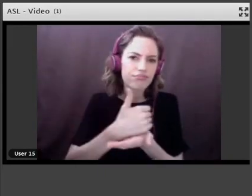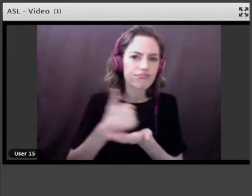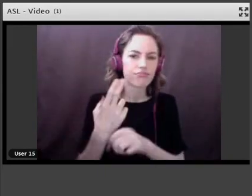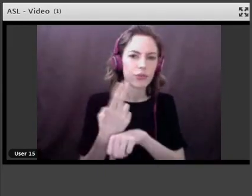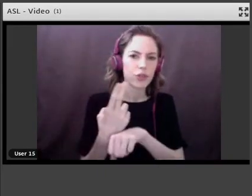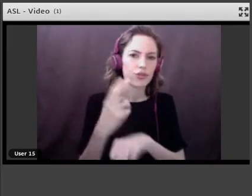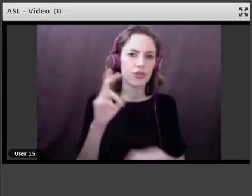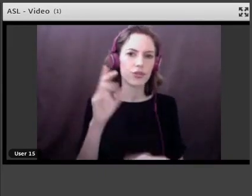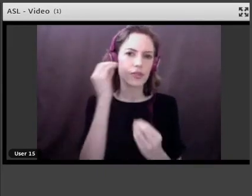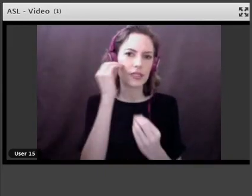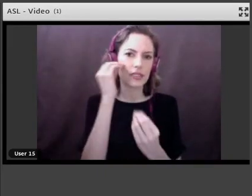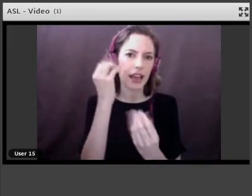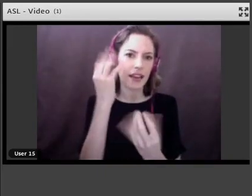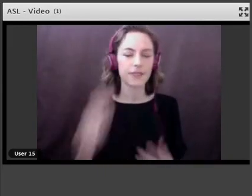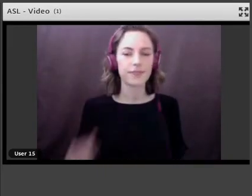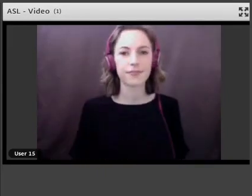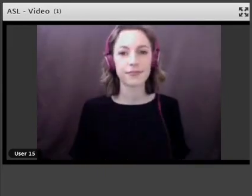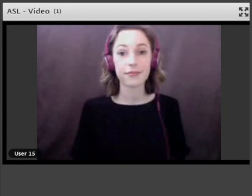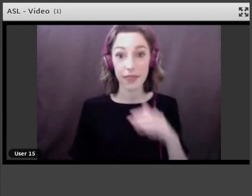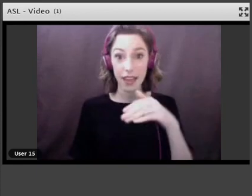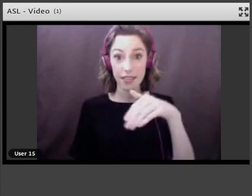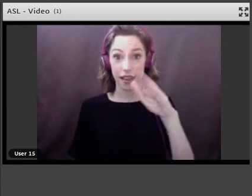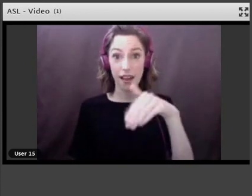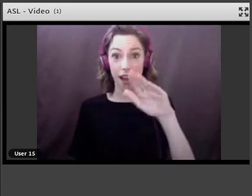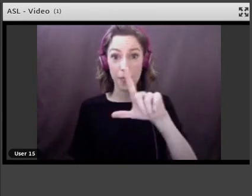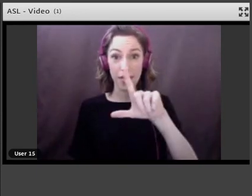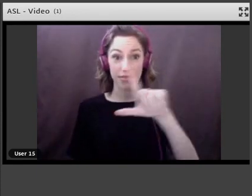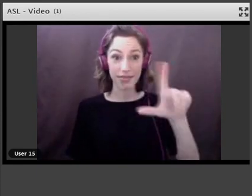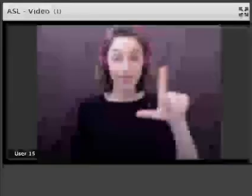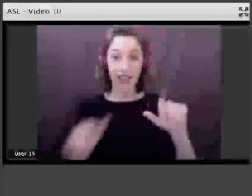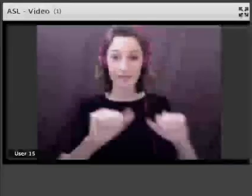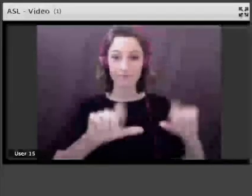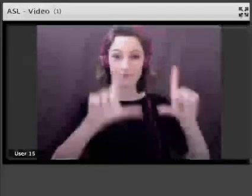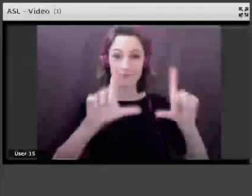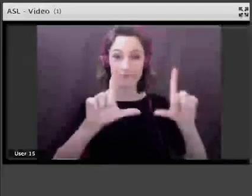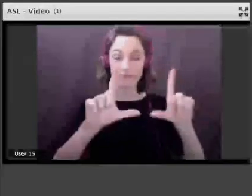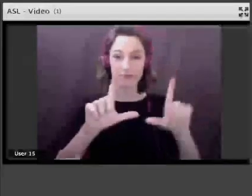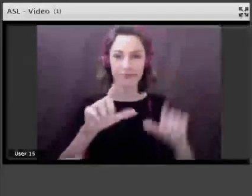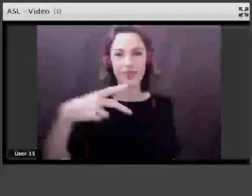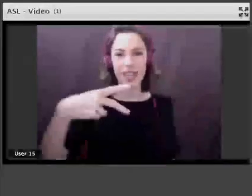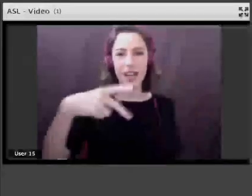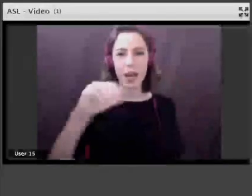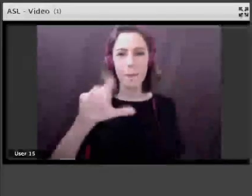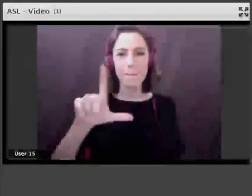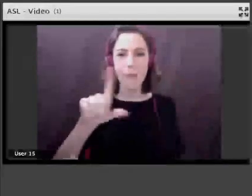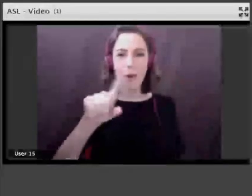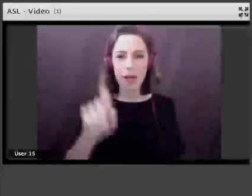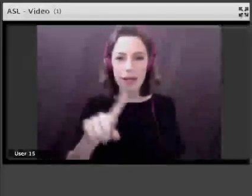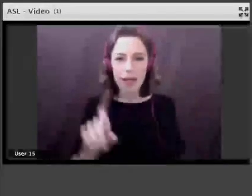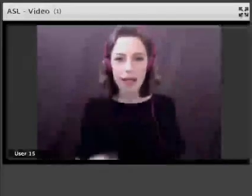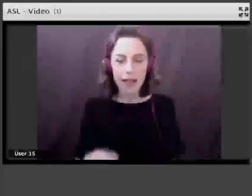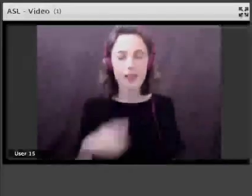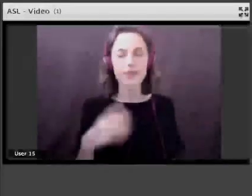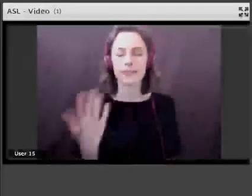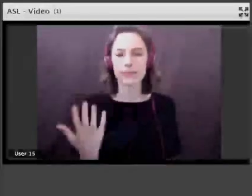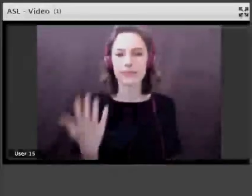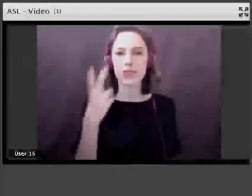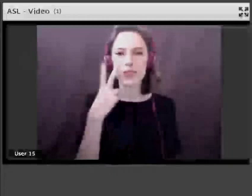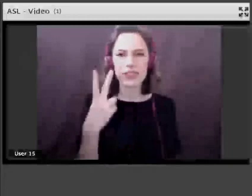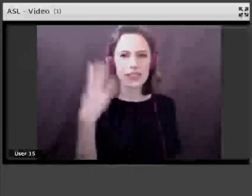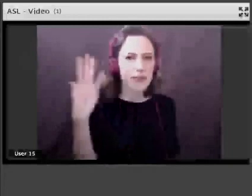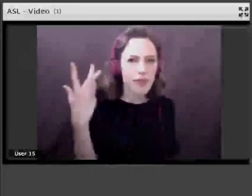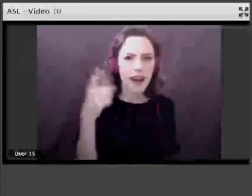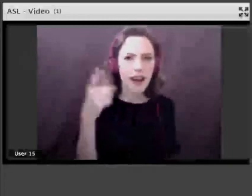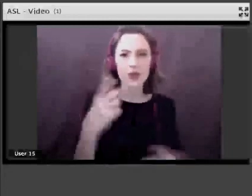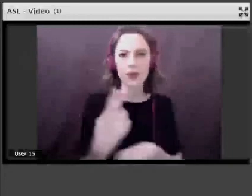a variety of reasons and space as well below for you to share other purposes for utilizing